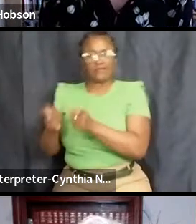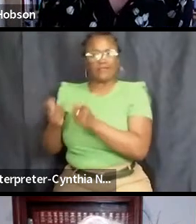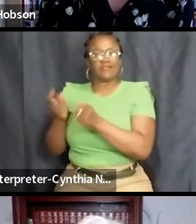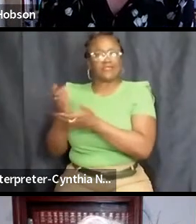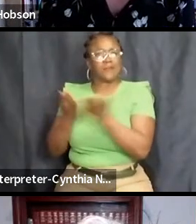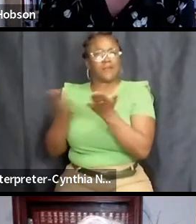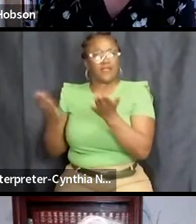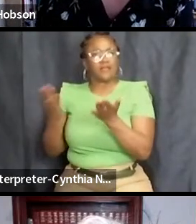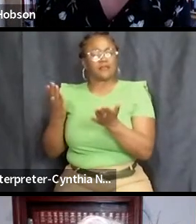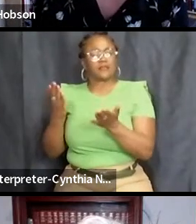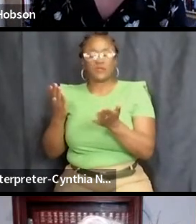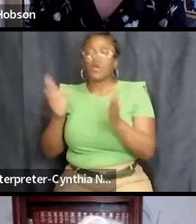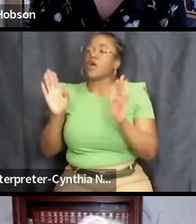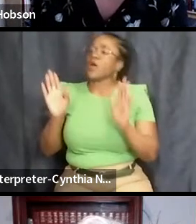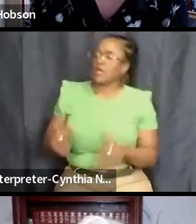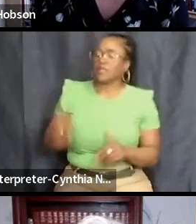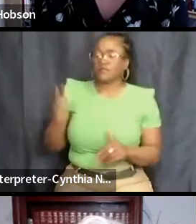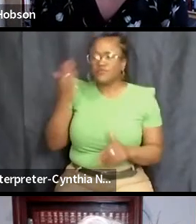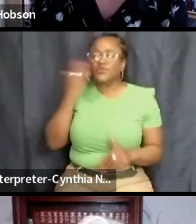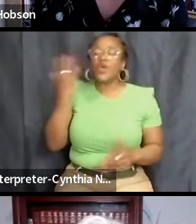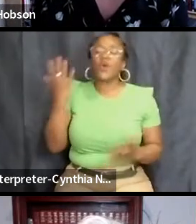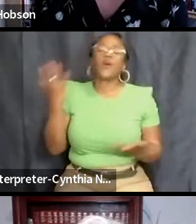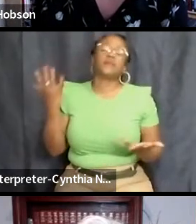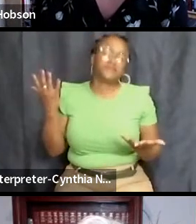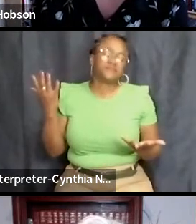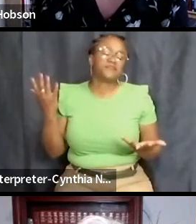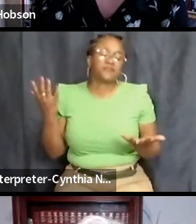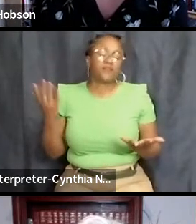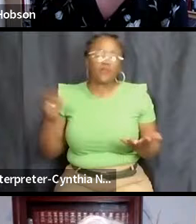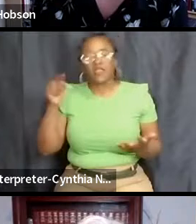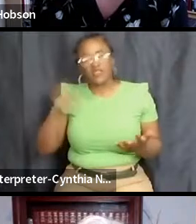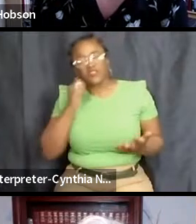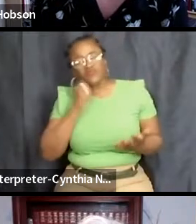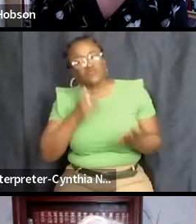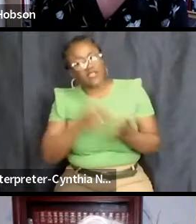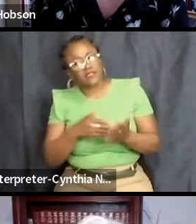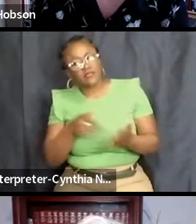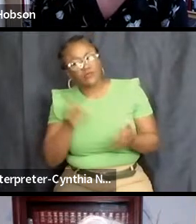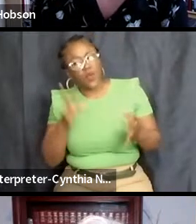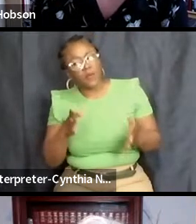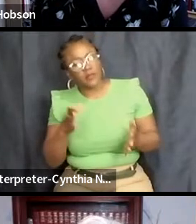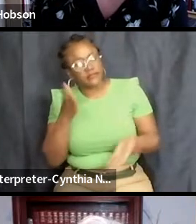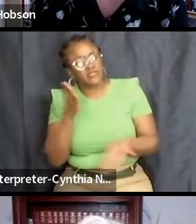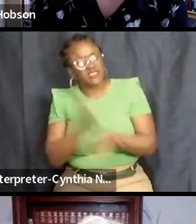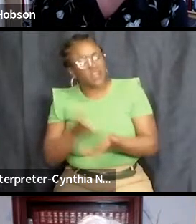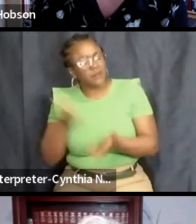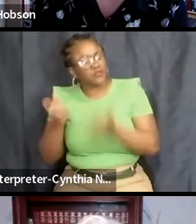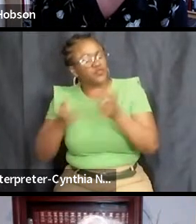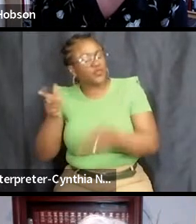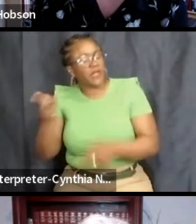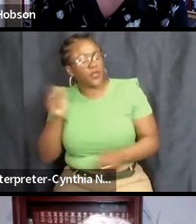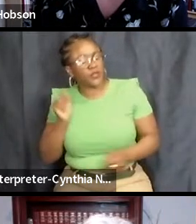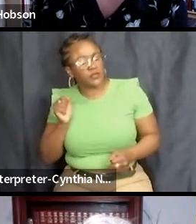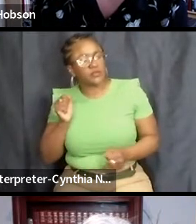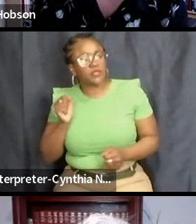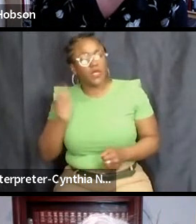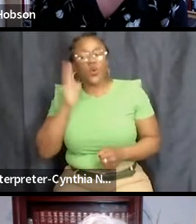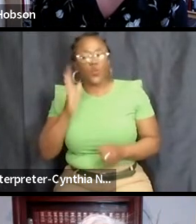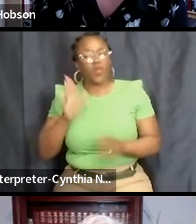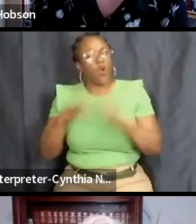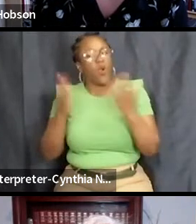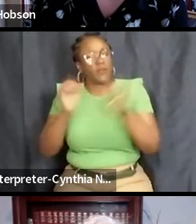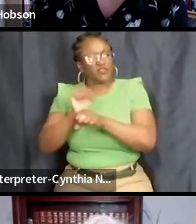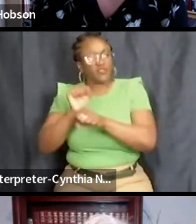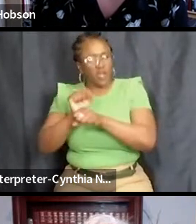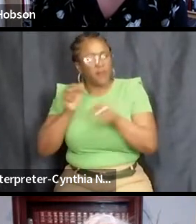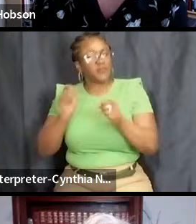saying, okay, you know what, we're gonna, this is racist, this is horrible, we're gonna stop shooting at you, we're gonna open up job